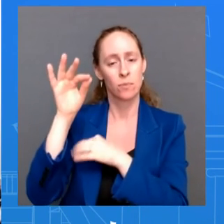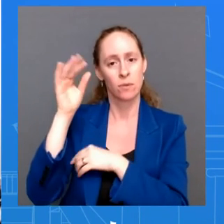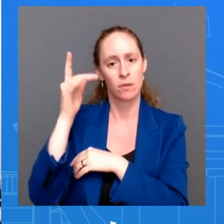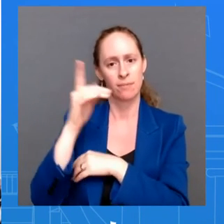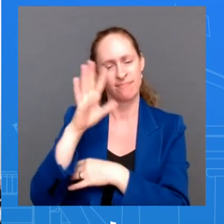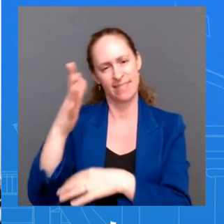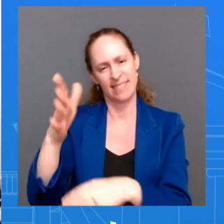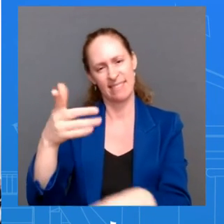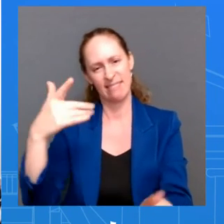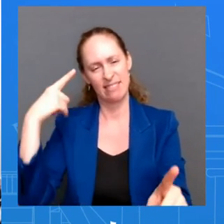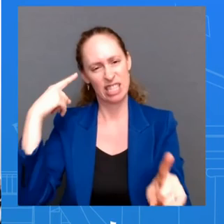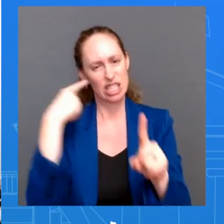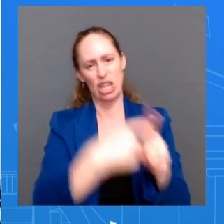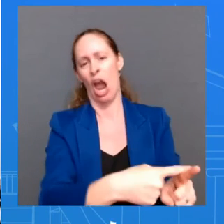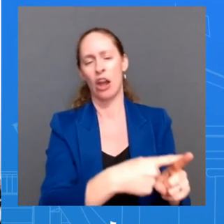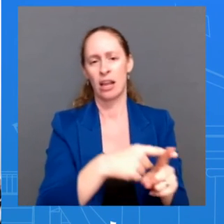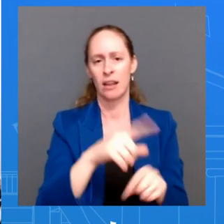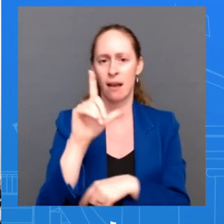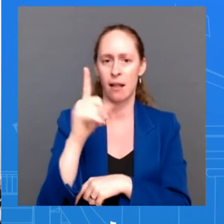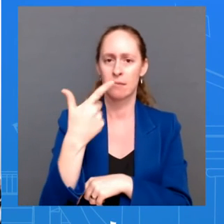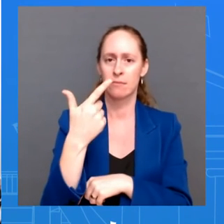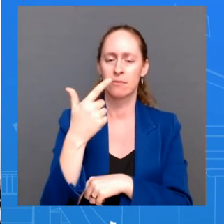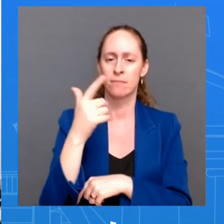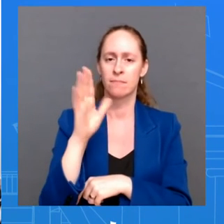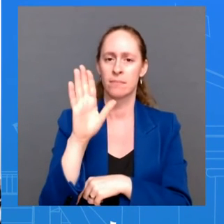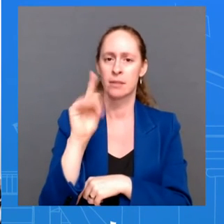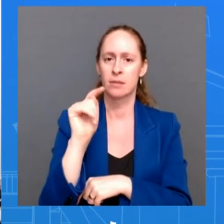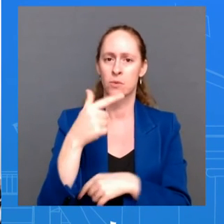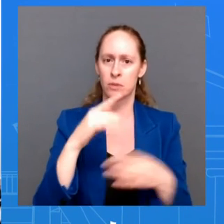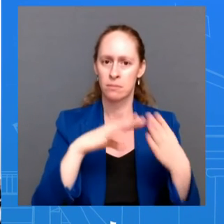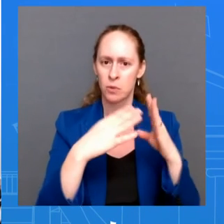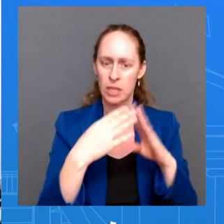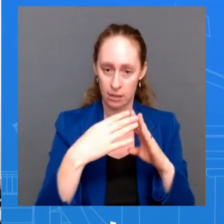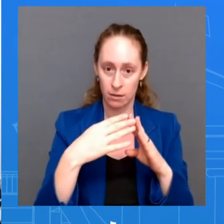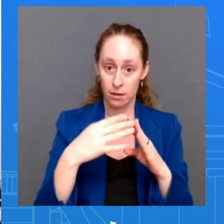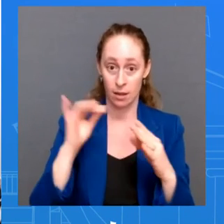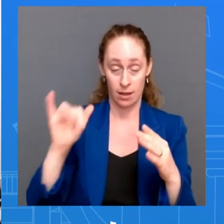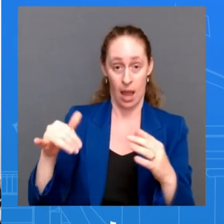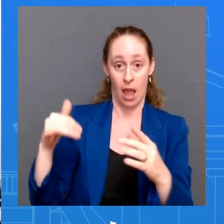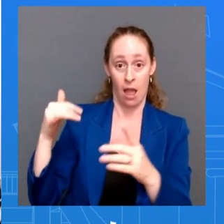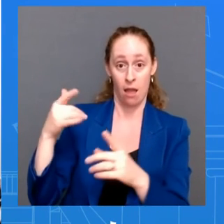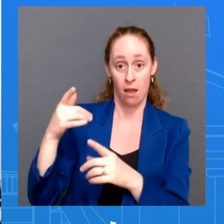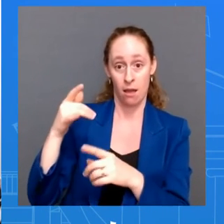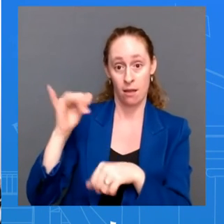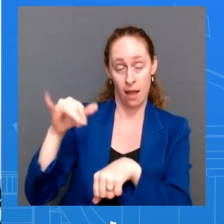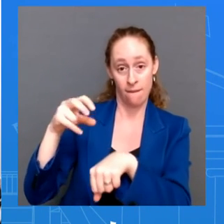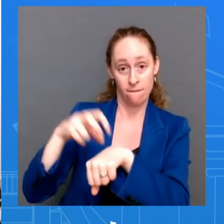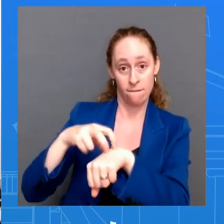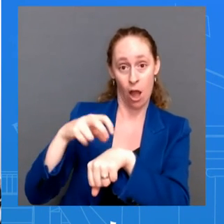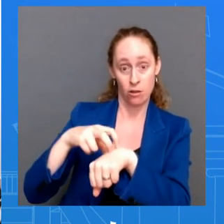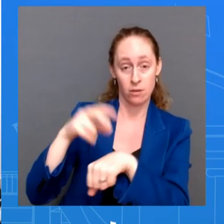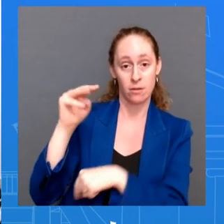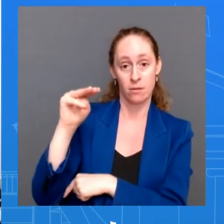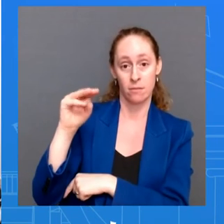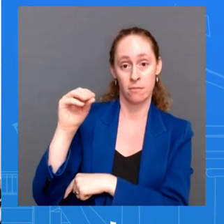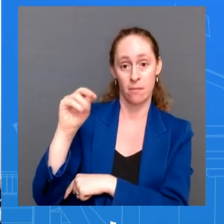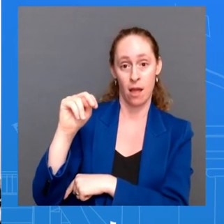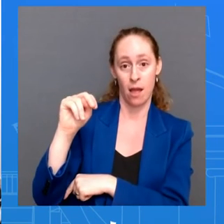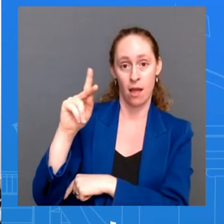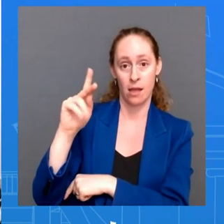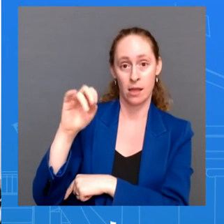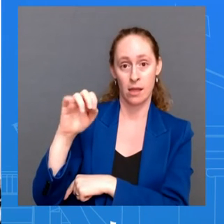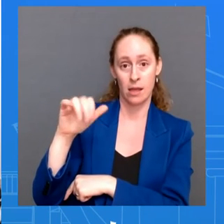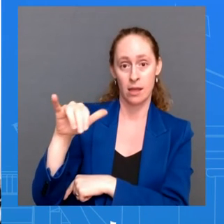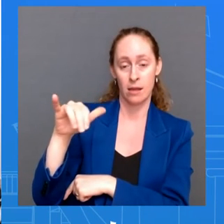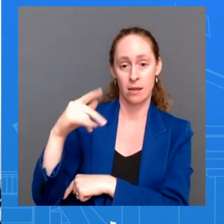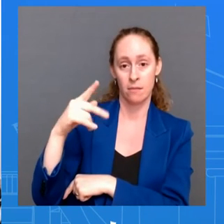because of its association with Africa and the history of apes and monkeys being compared, black people being compared to monkeys